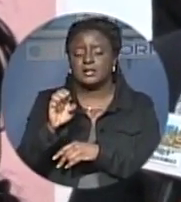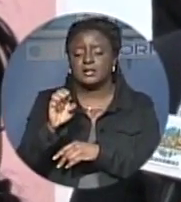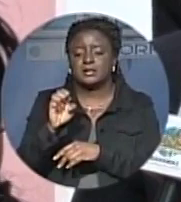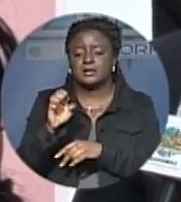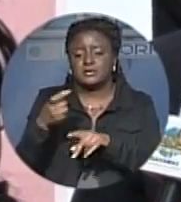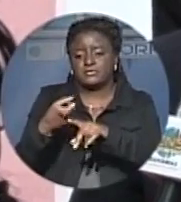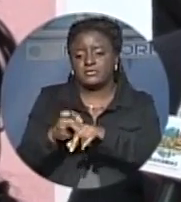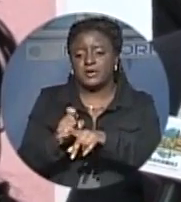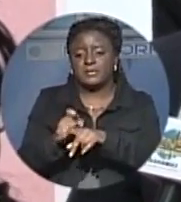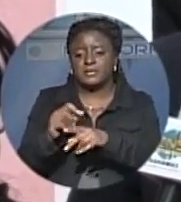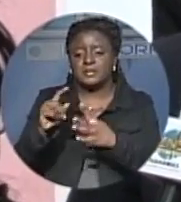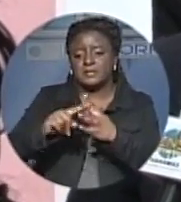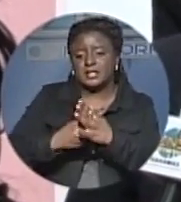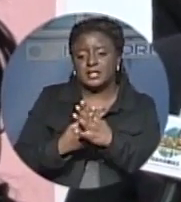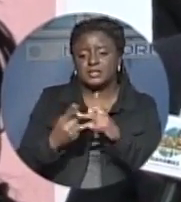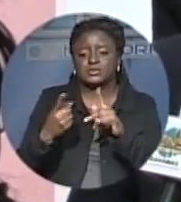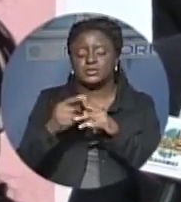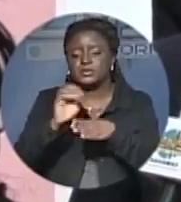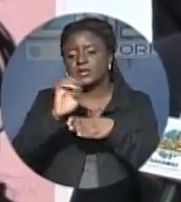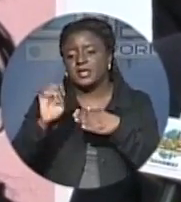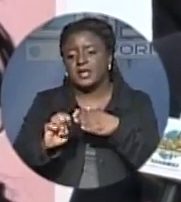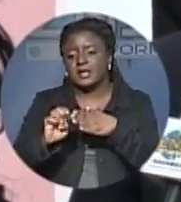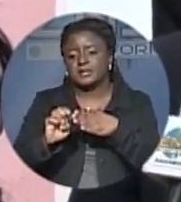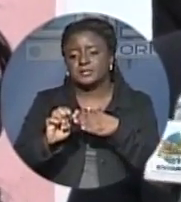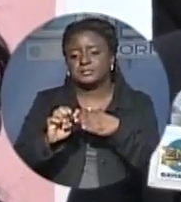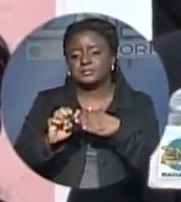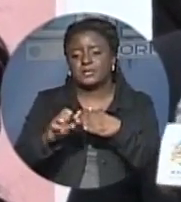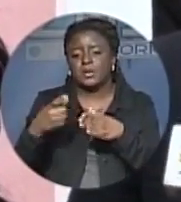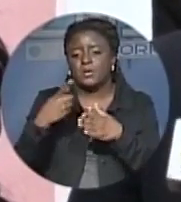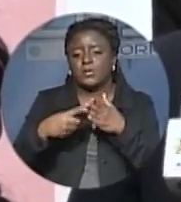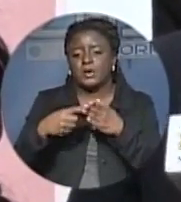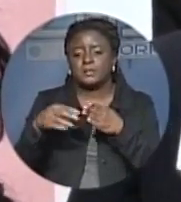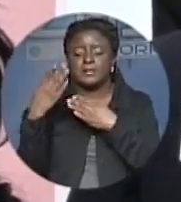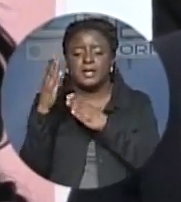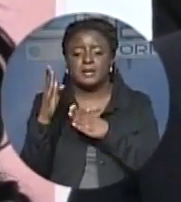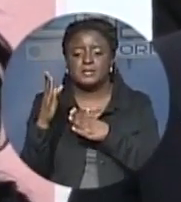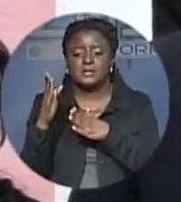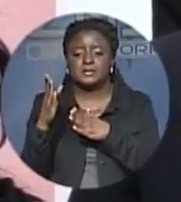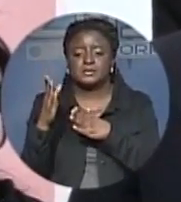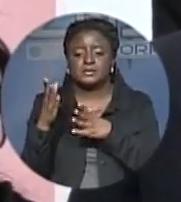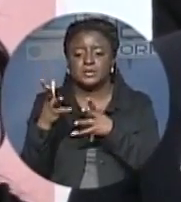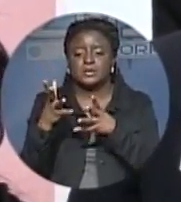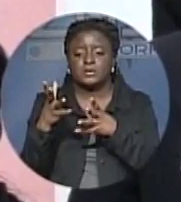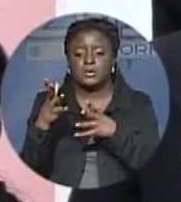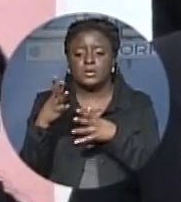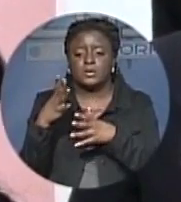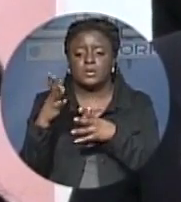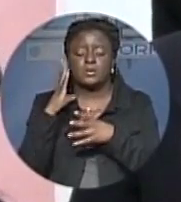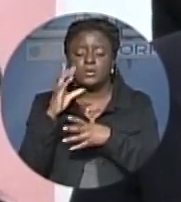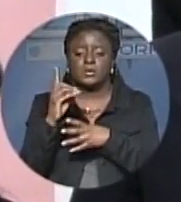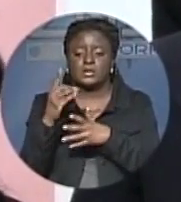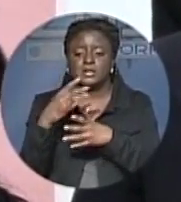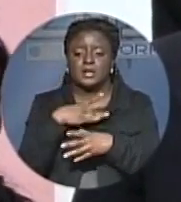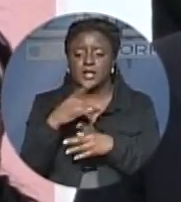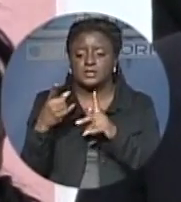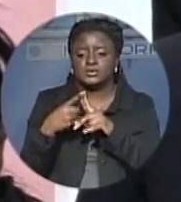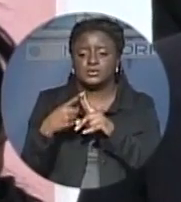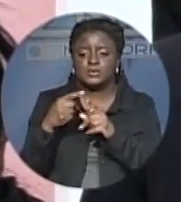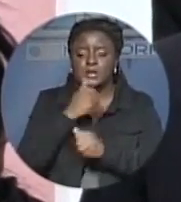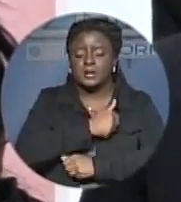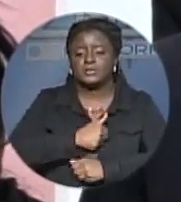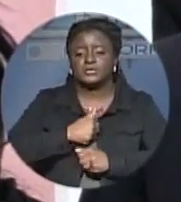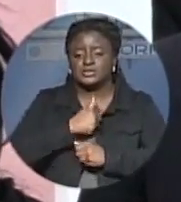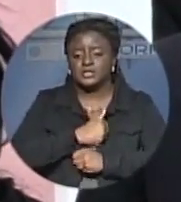very end. But what I think what Bahamians would like to appreciate, and what I appreciate most, is